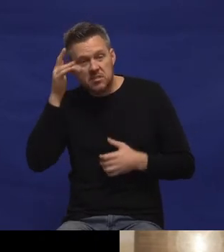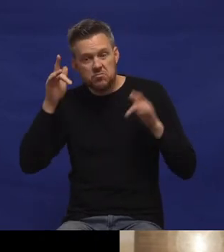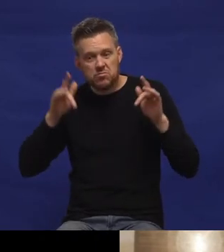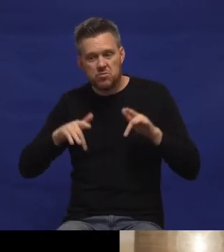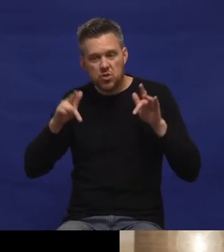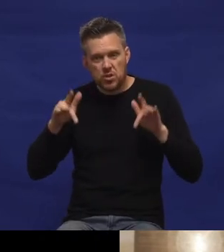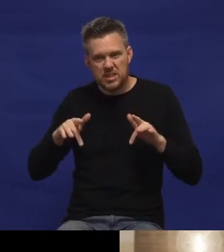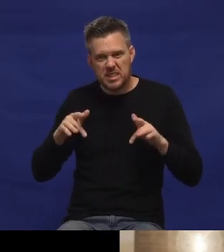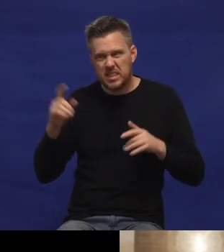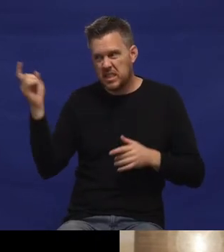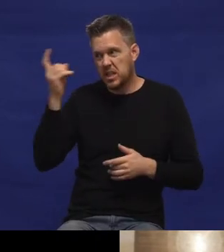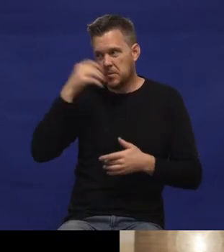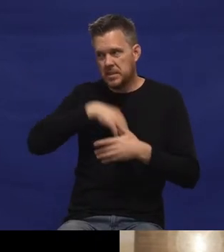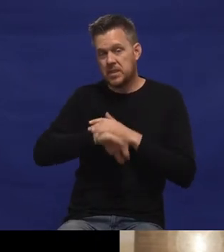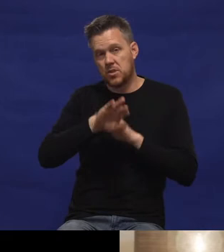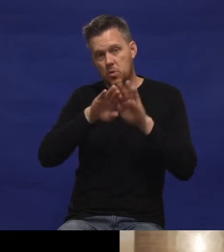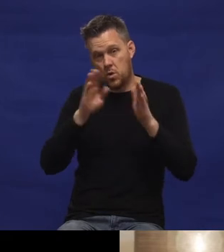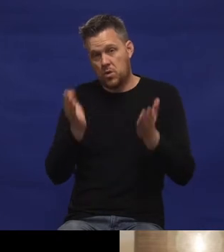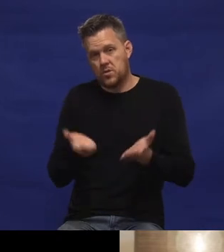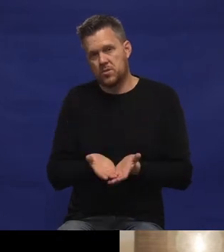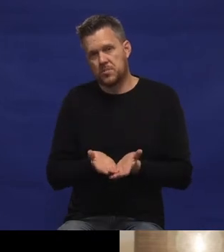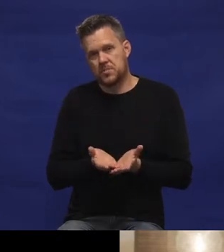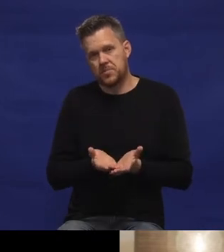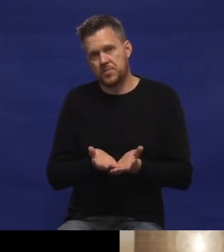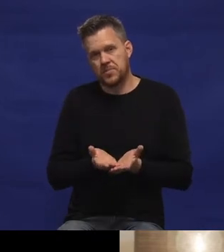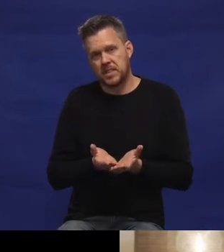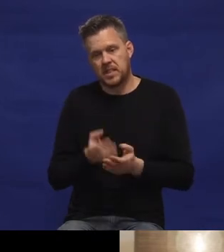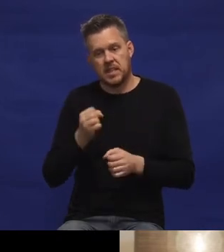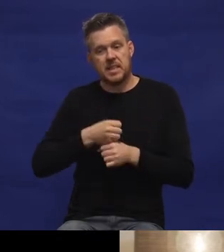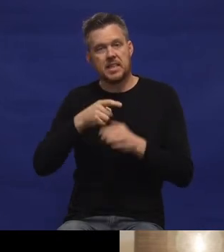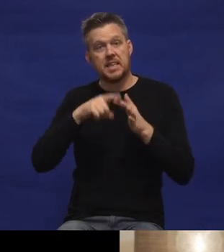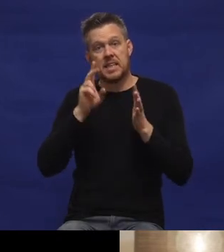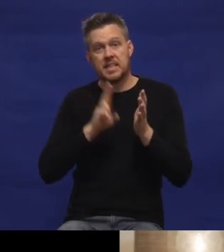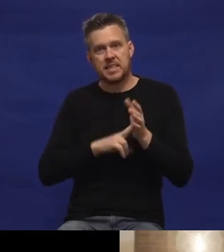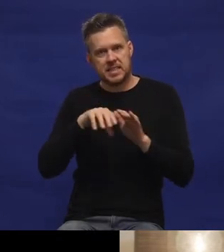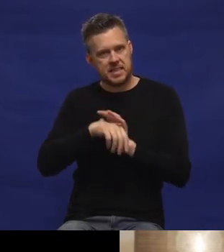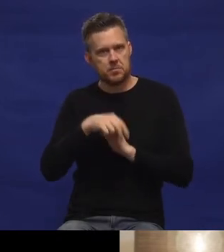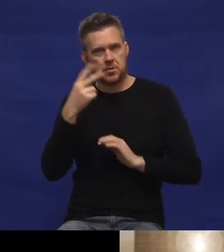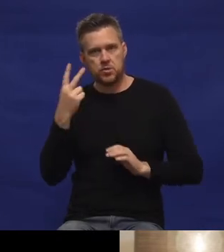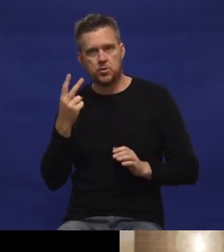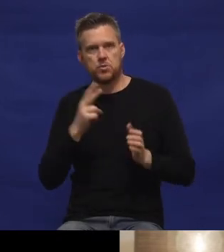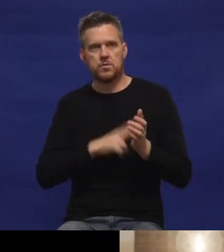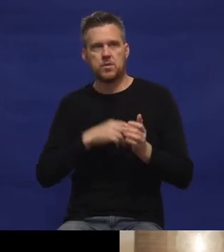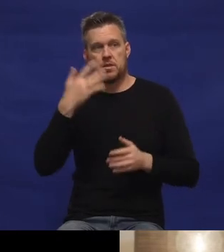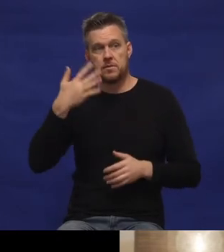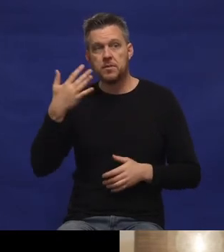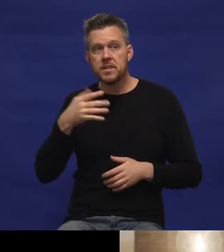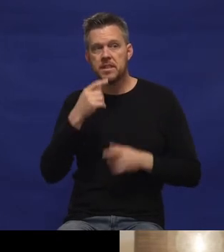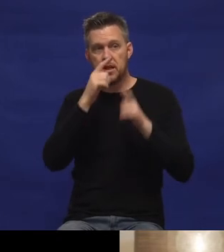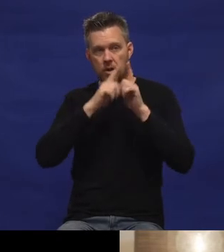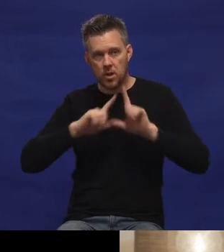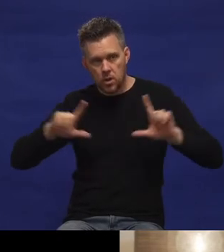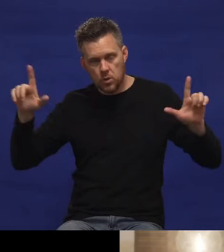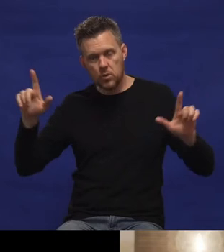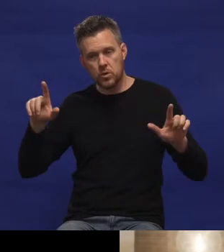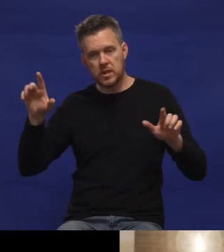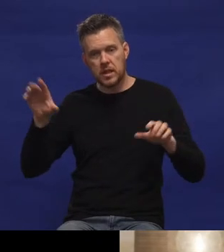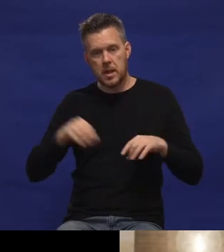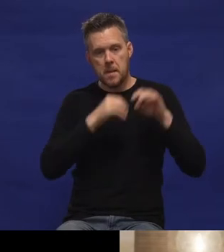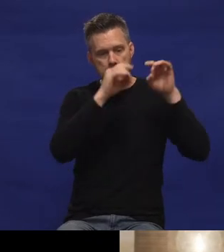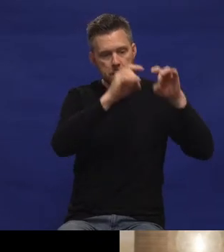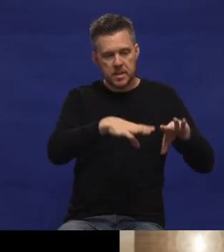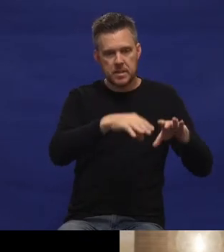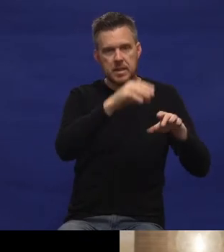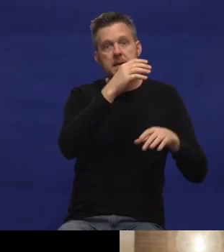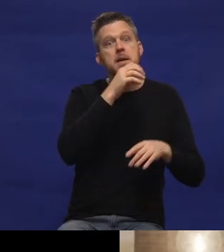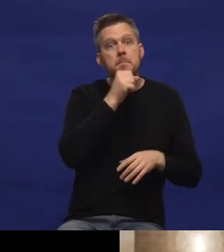had not yet entered the world. In Genesis chapter 2, starting in verse 15, it says, "And the Lord God took